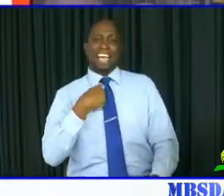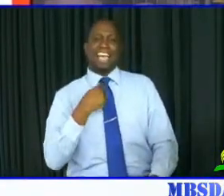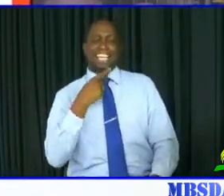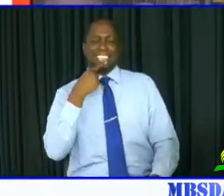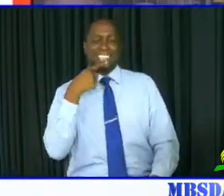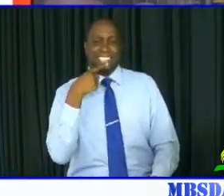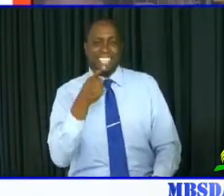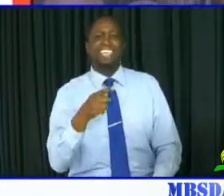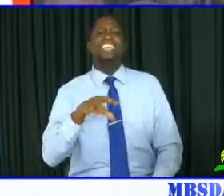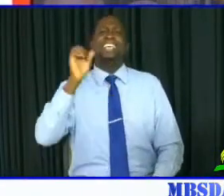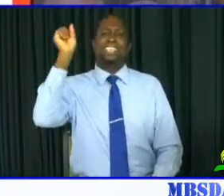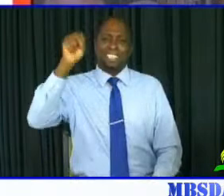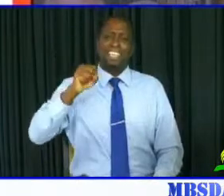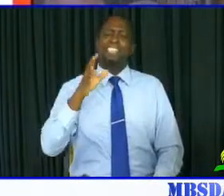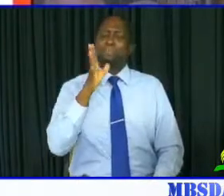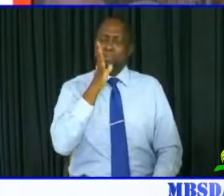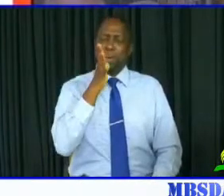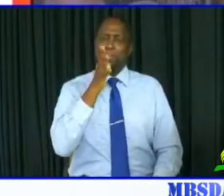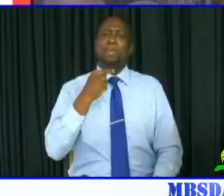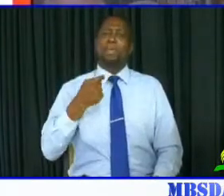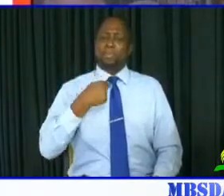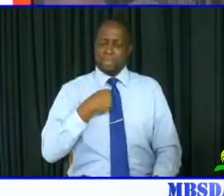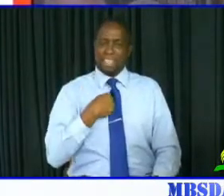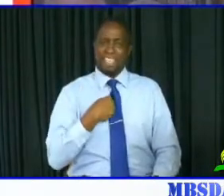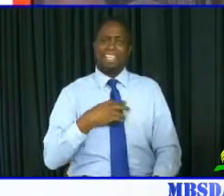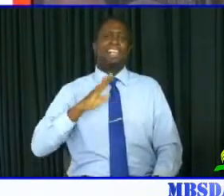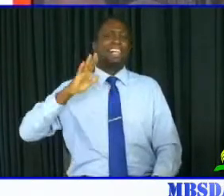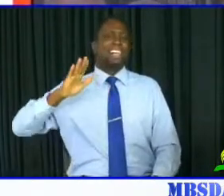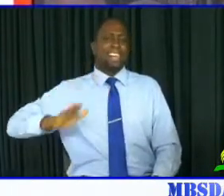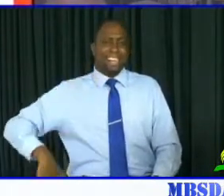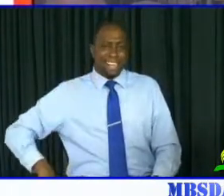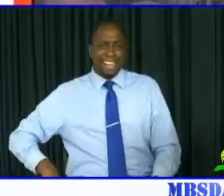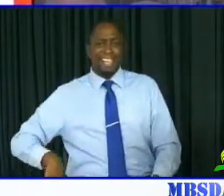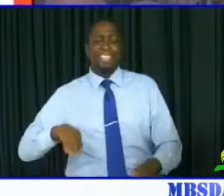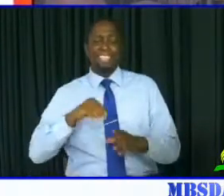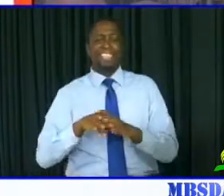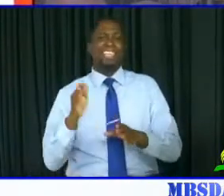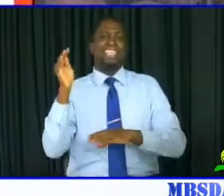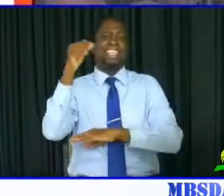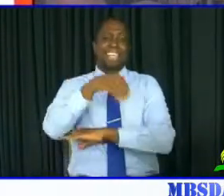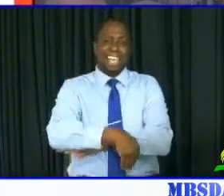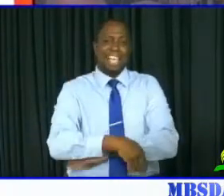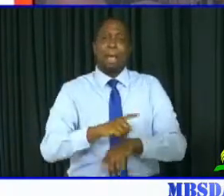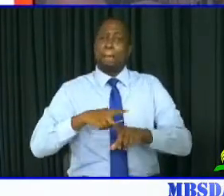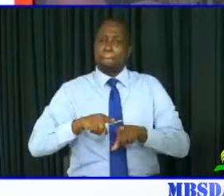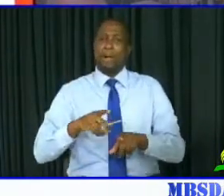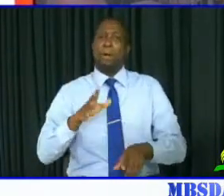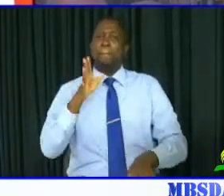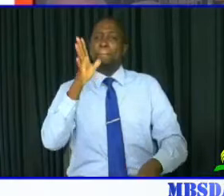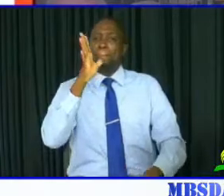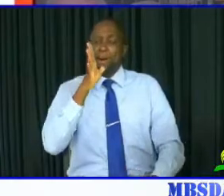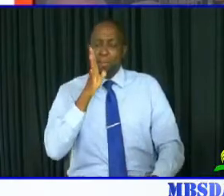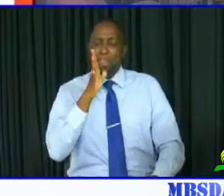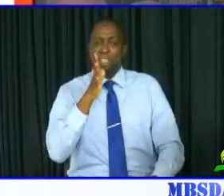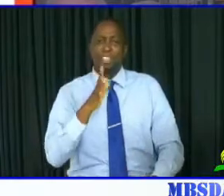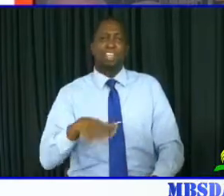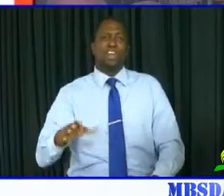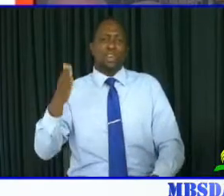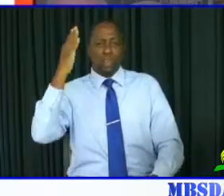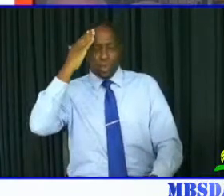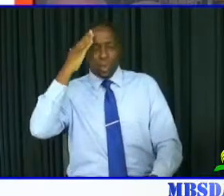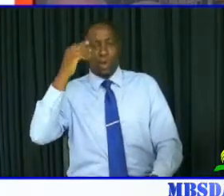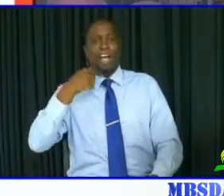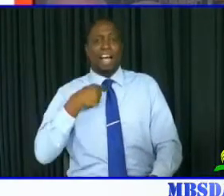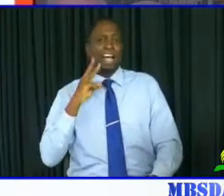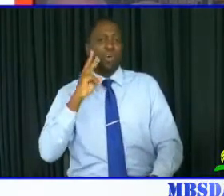me. It was late in the night, but Mommy, for some reason, she sensed that I would be coming